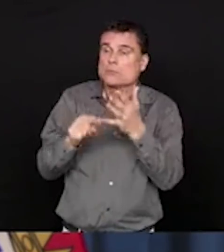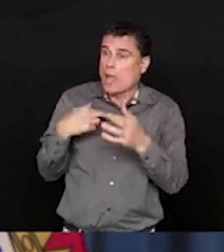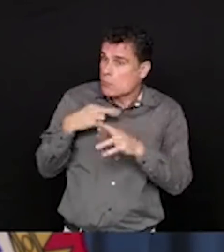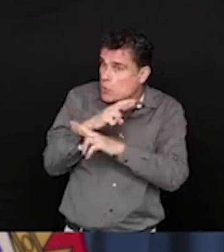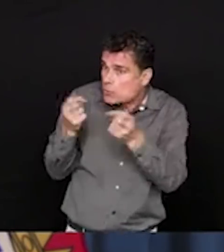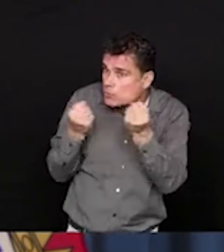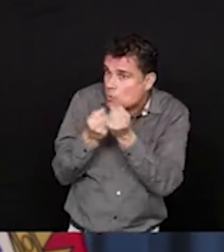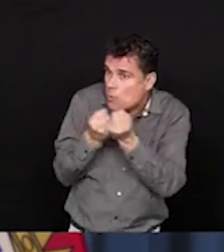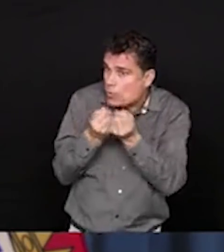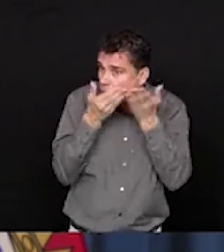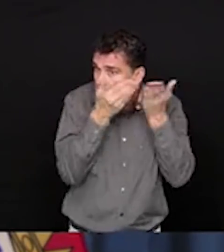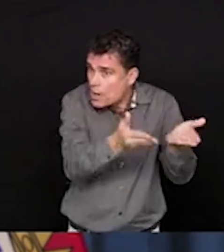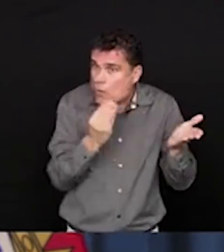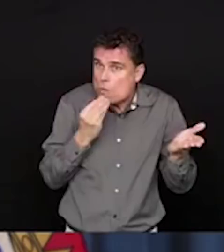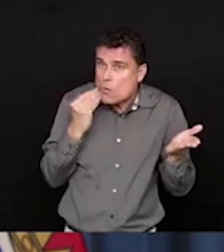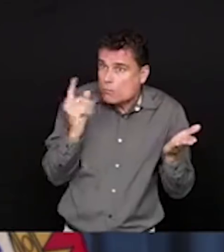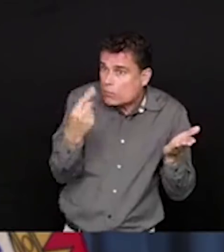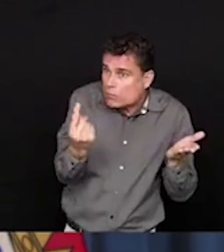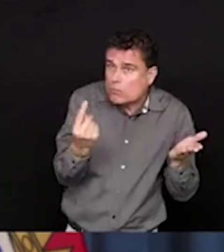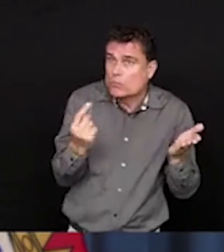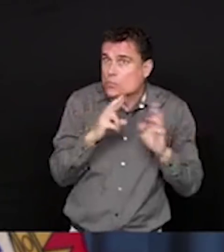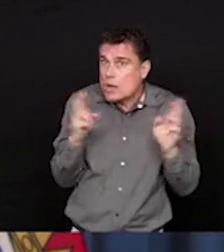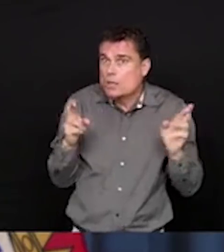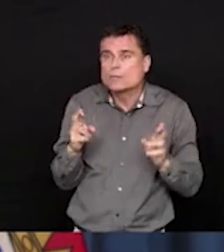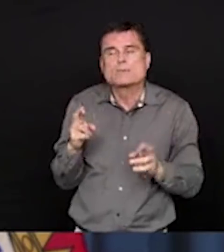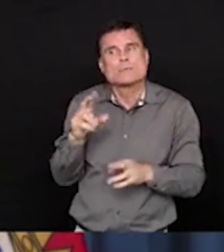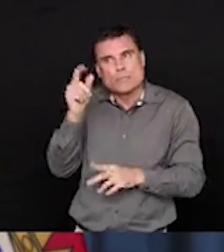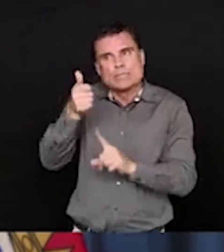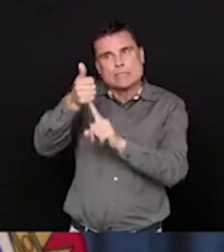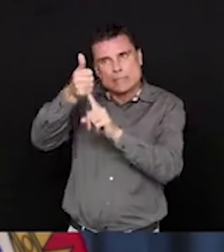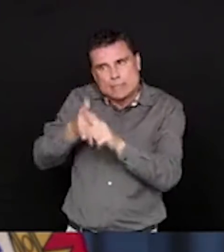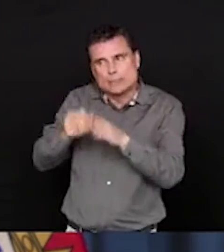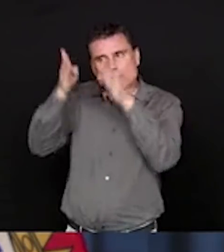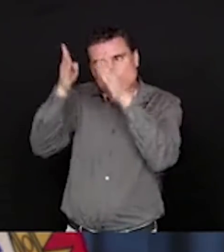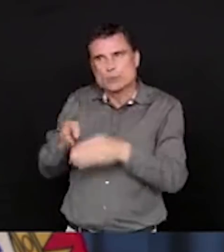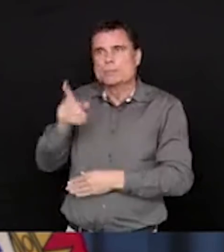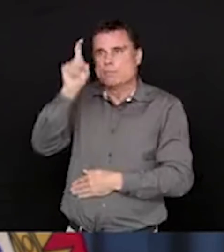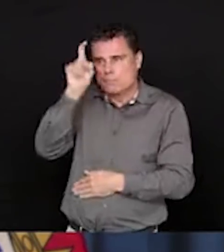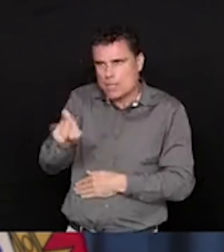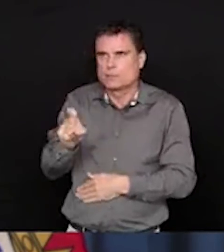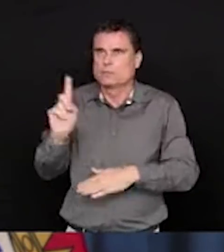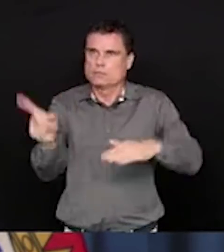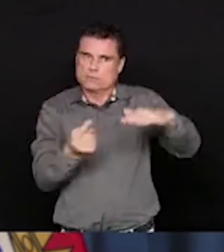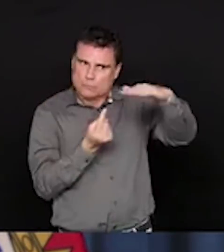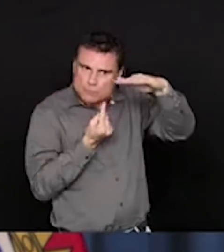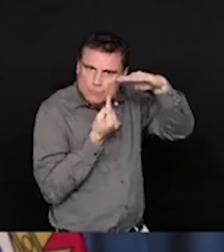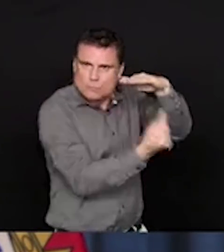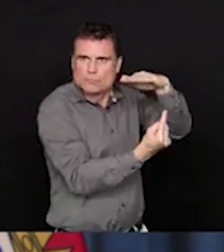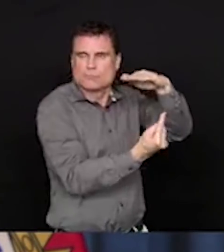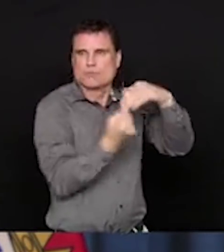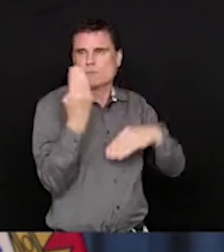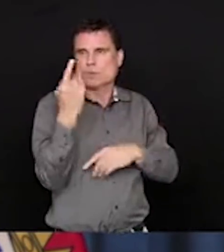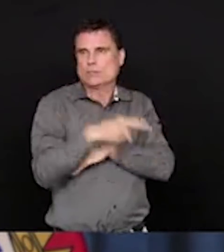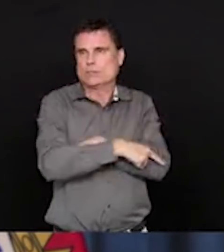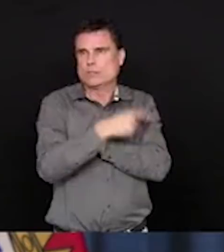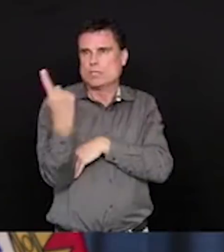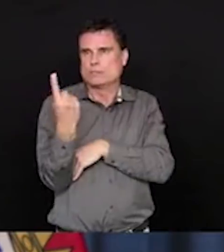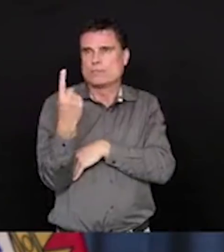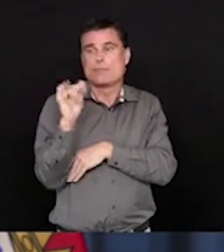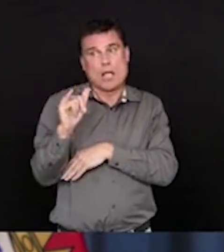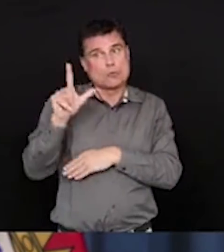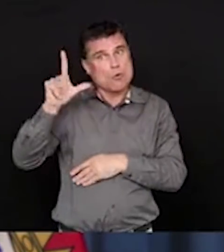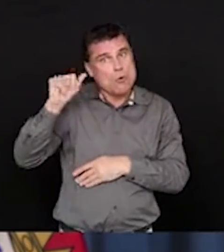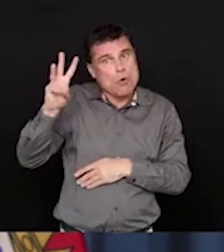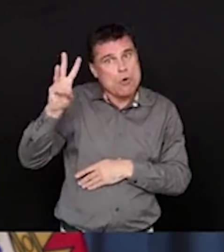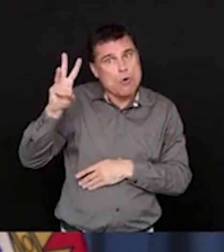self-isolate for 14 days. That's the rule under the Quarantine Act, and it's not just the letter of the law. The letter of the law has to be felt